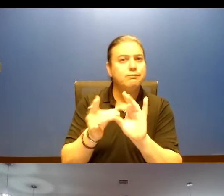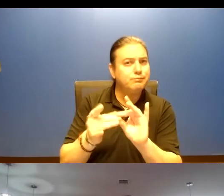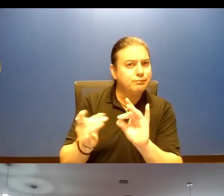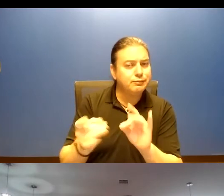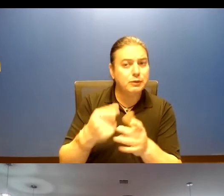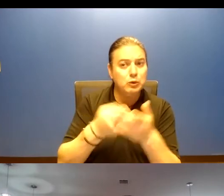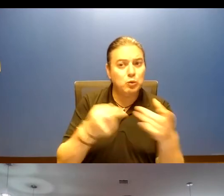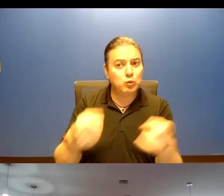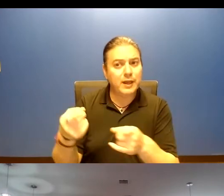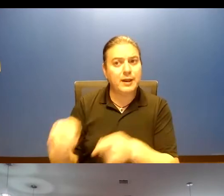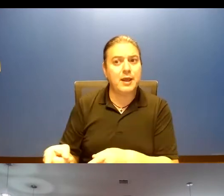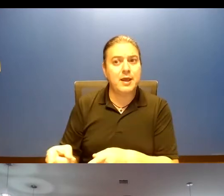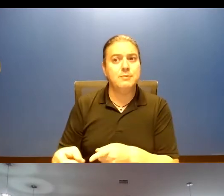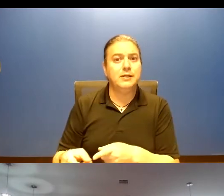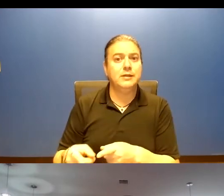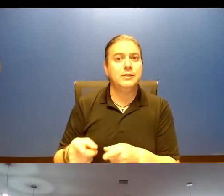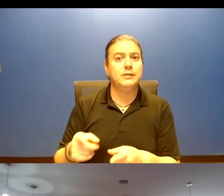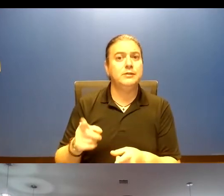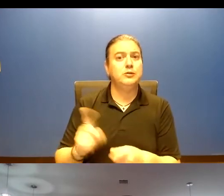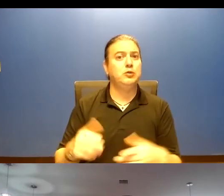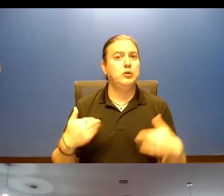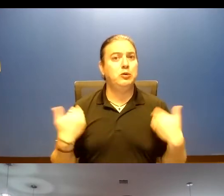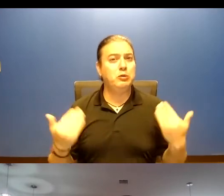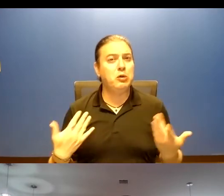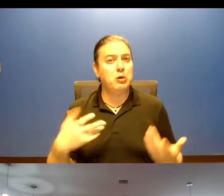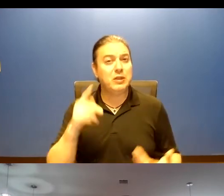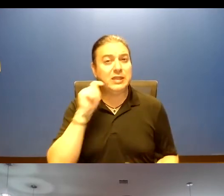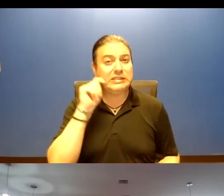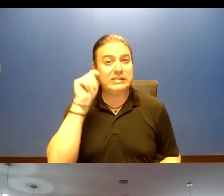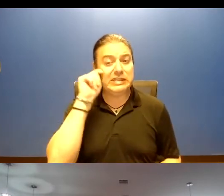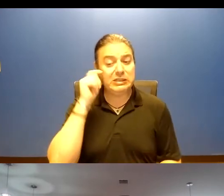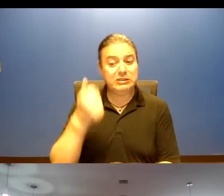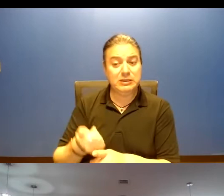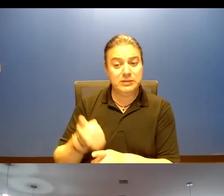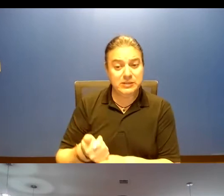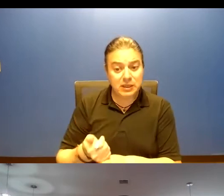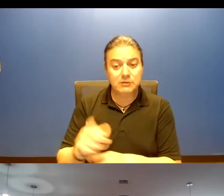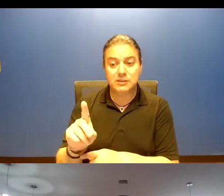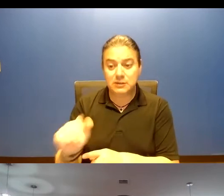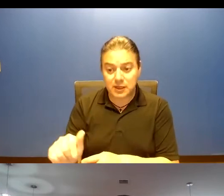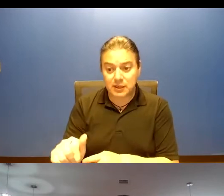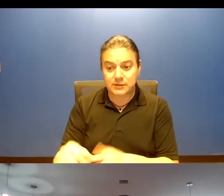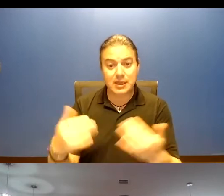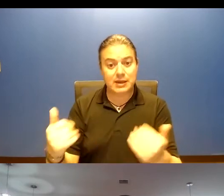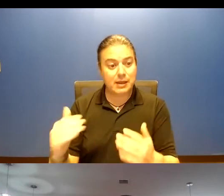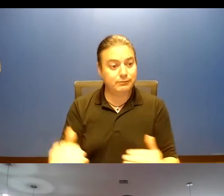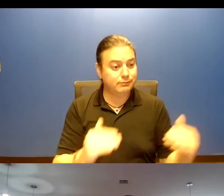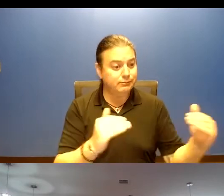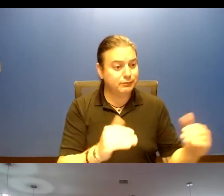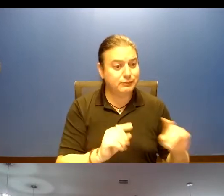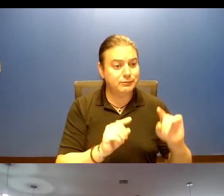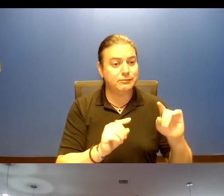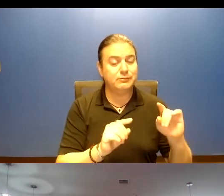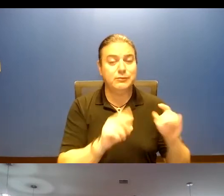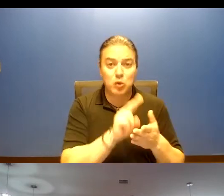happens to youth and teenagers with disabilities who are now aging and going into university. And so how